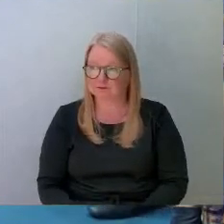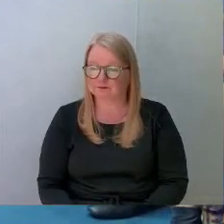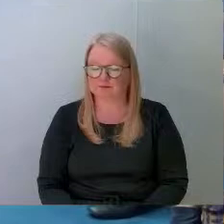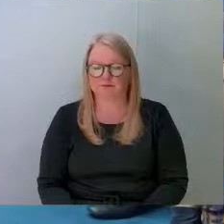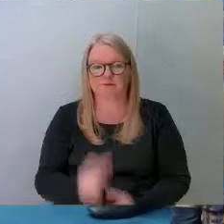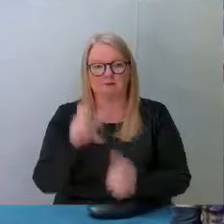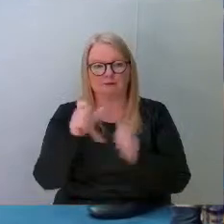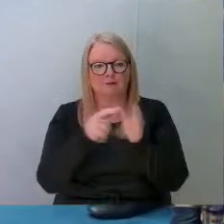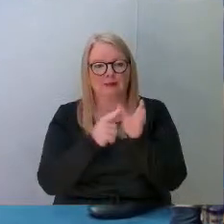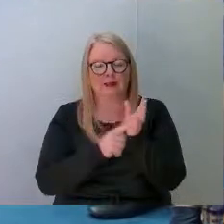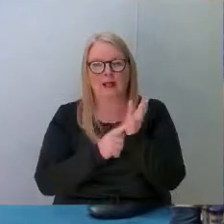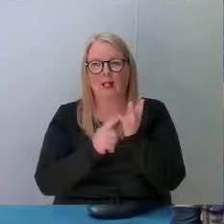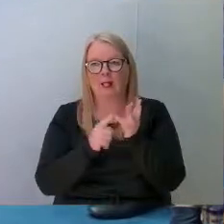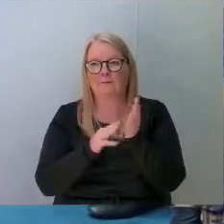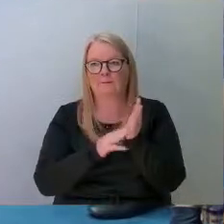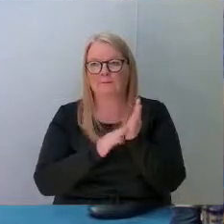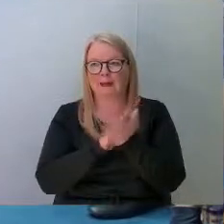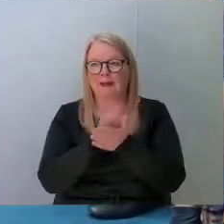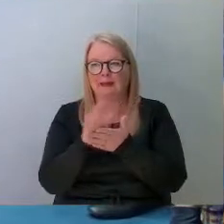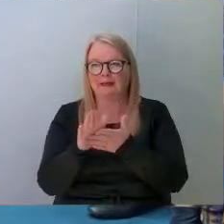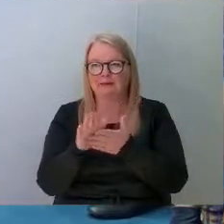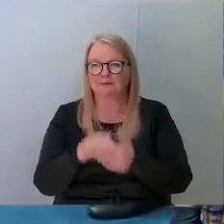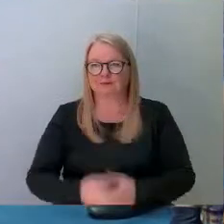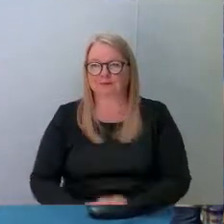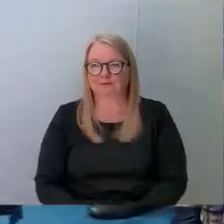Callum Hay.